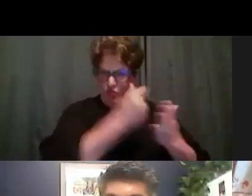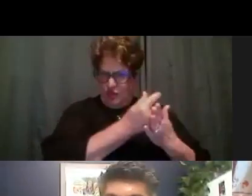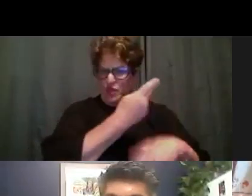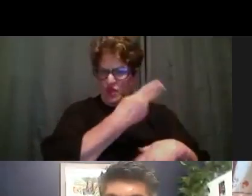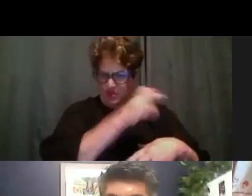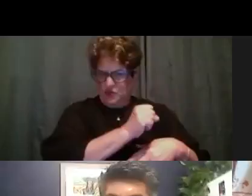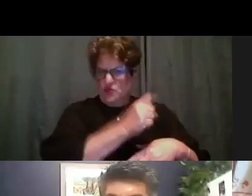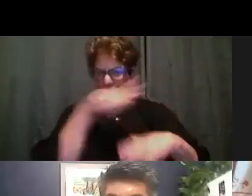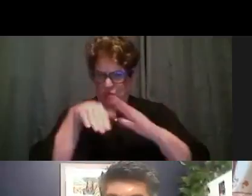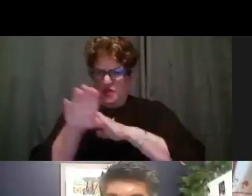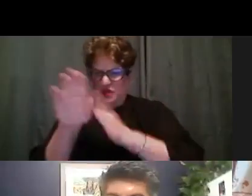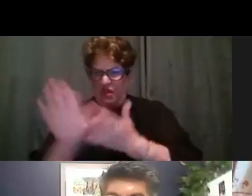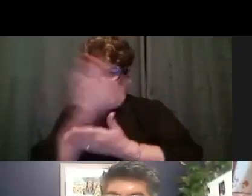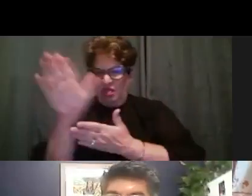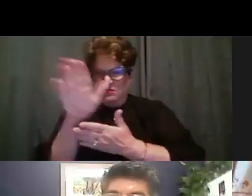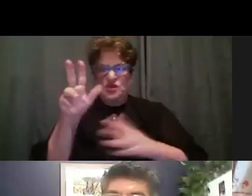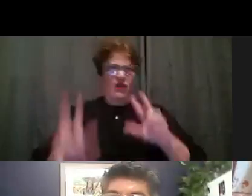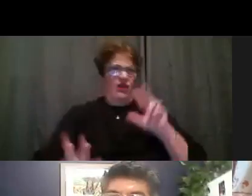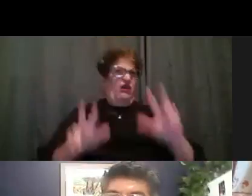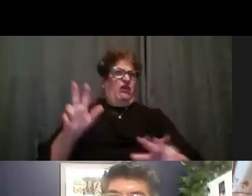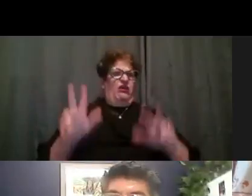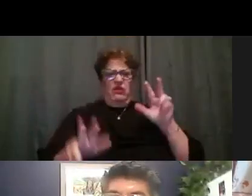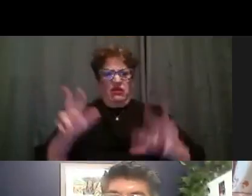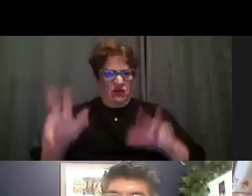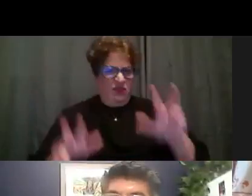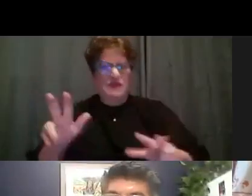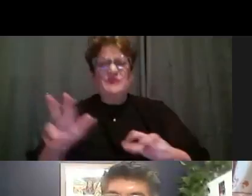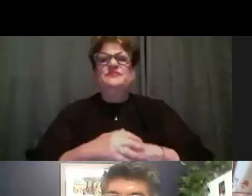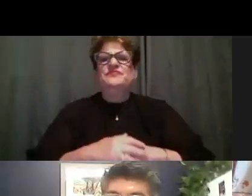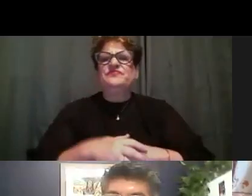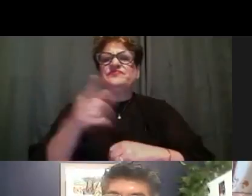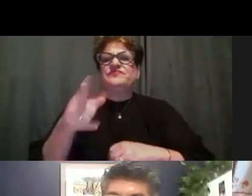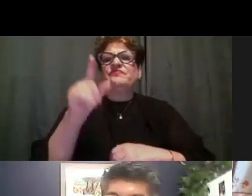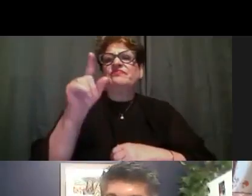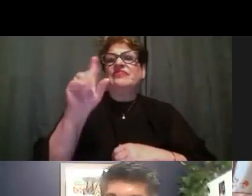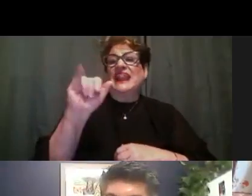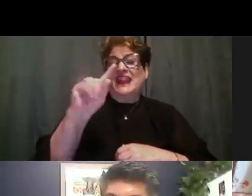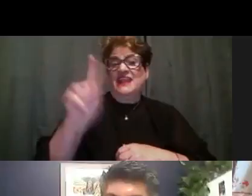So, yeah. Thank you, Emily. For me,